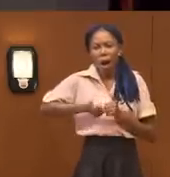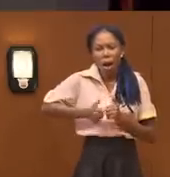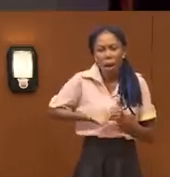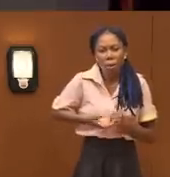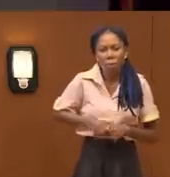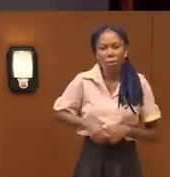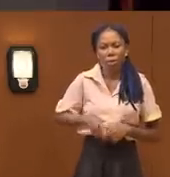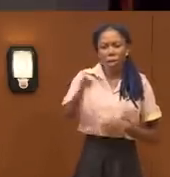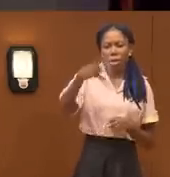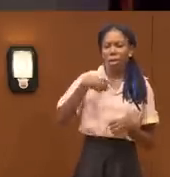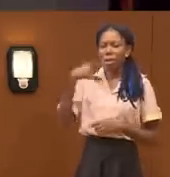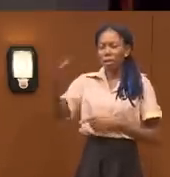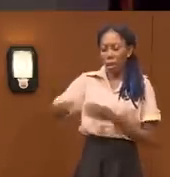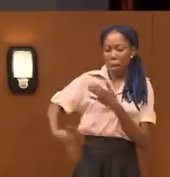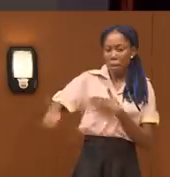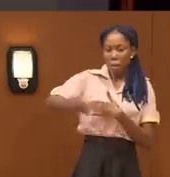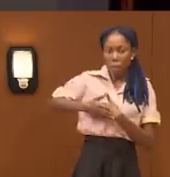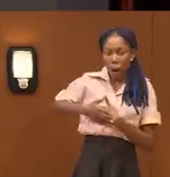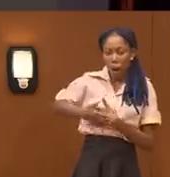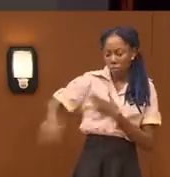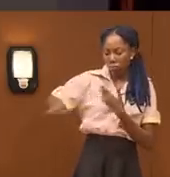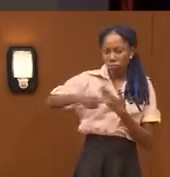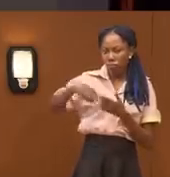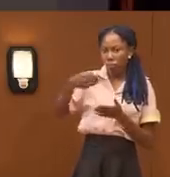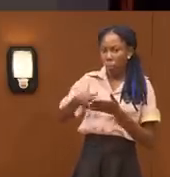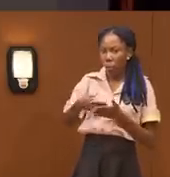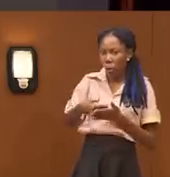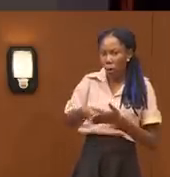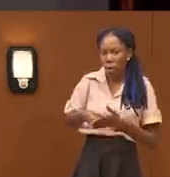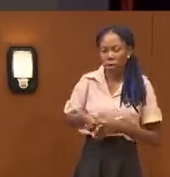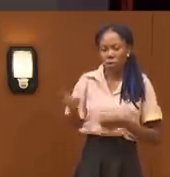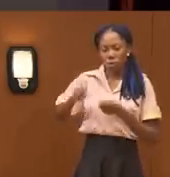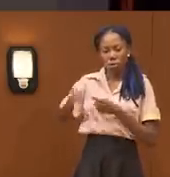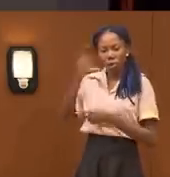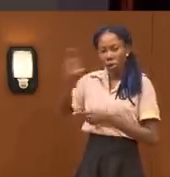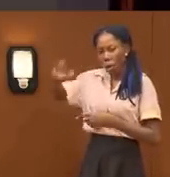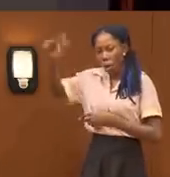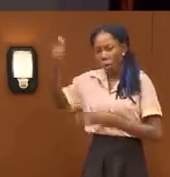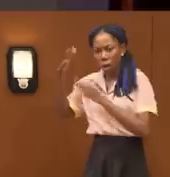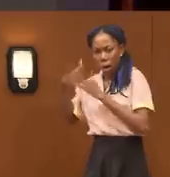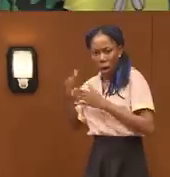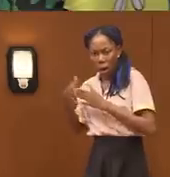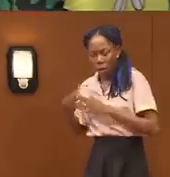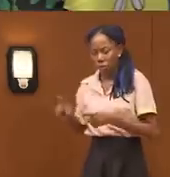house. I said, I can, you know why? You know my pocket, why I have the money. I think I'm going to find the house.